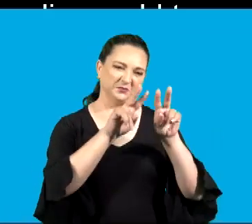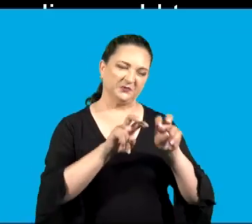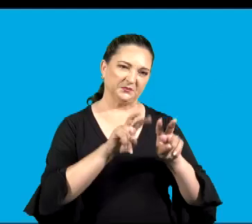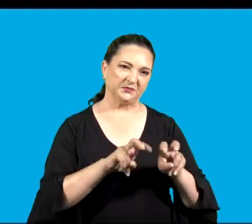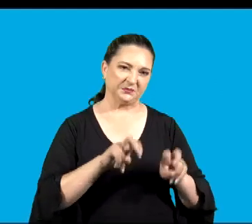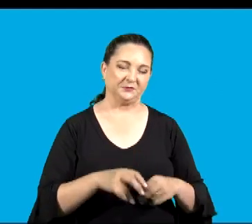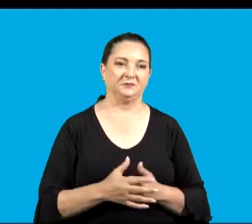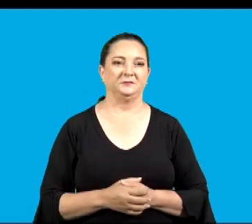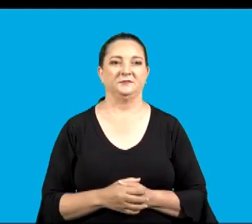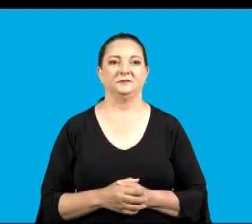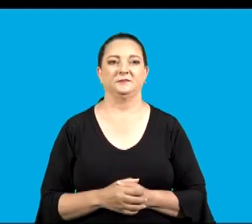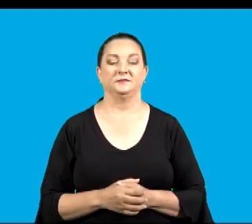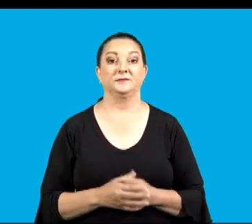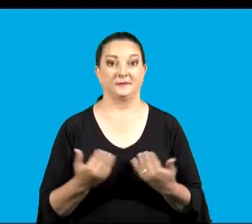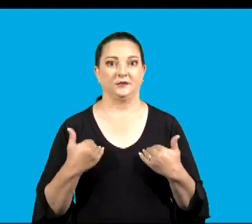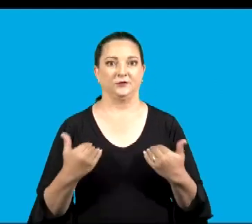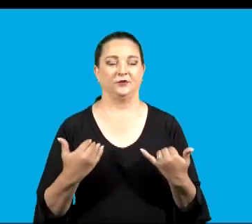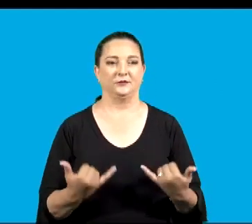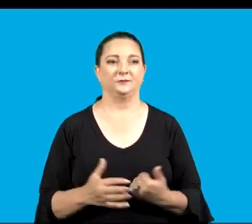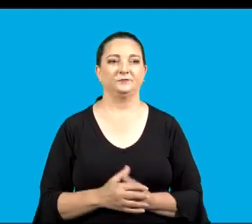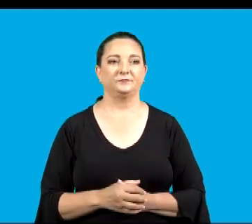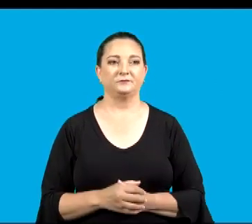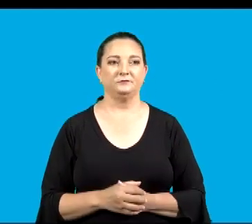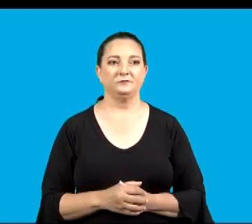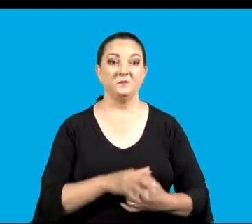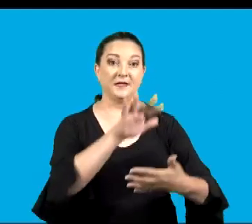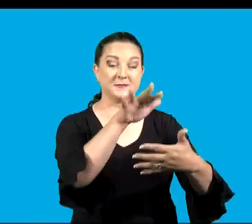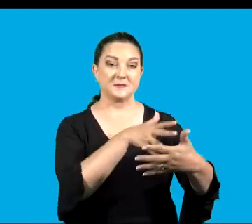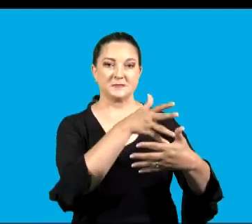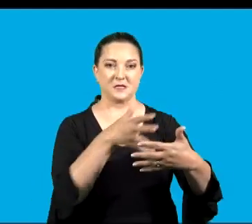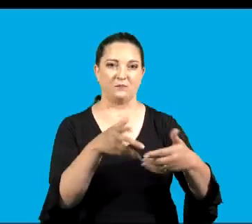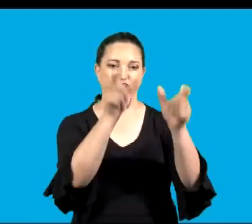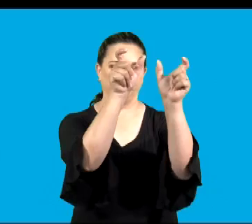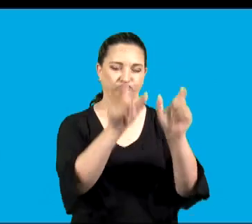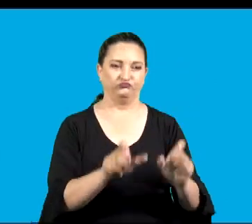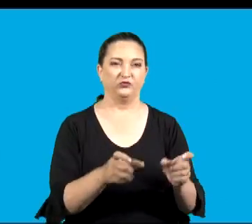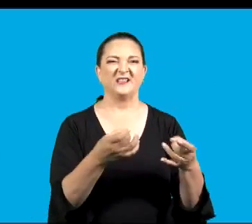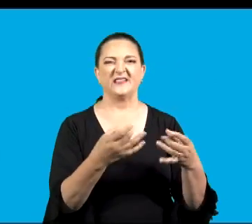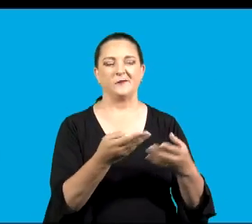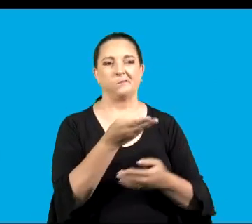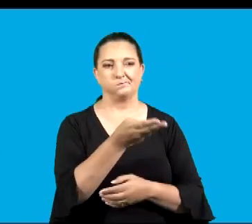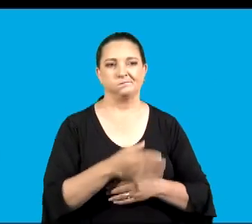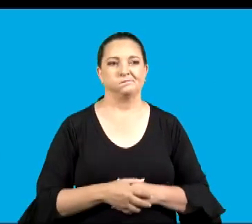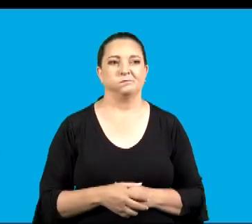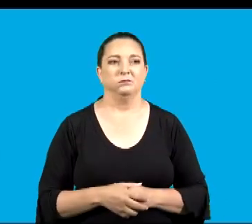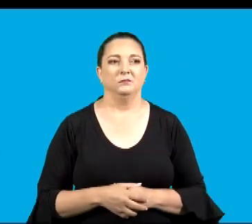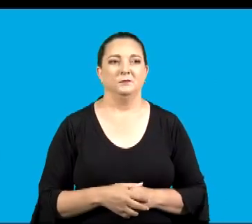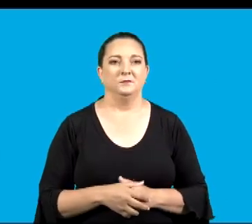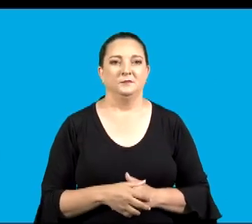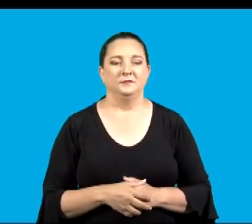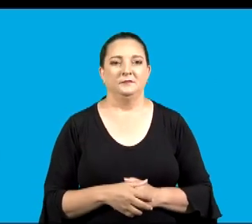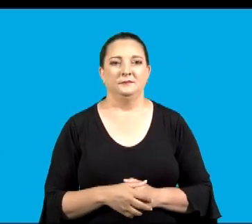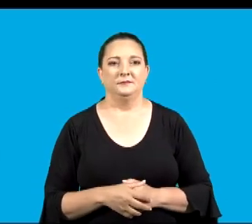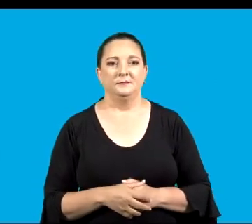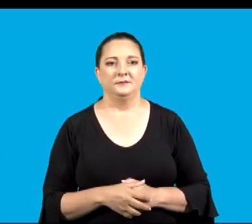investigation. Let us begin now. This is the table where we're going to show our information. Number 1, it reads,